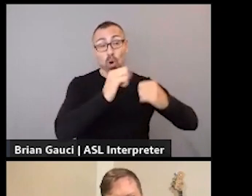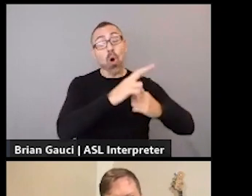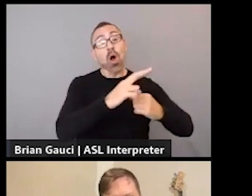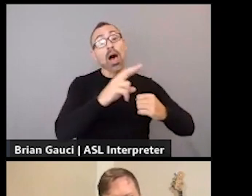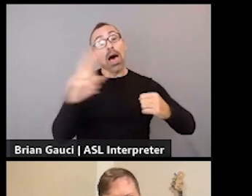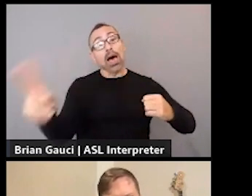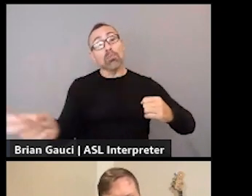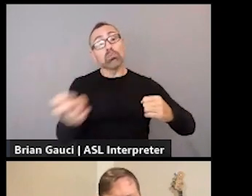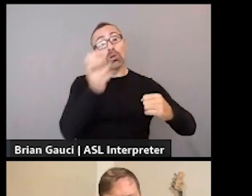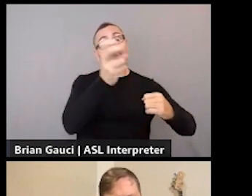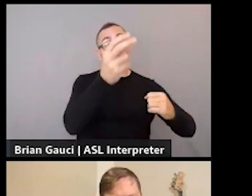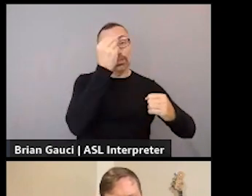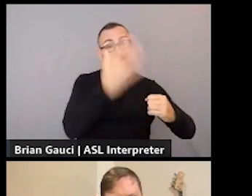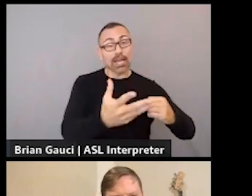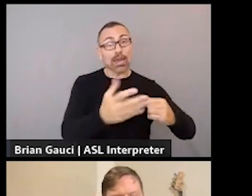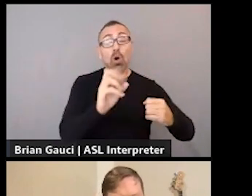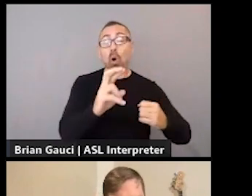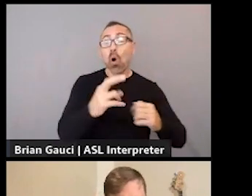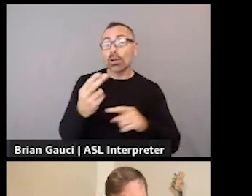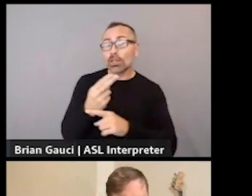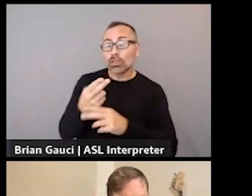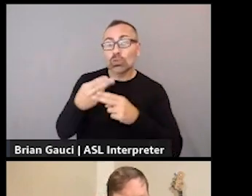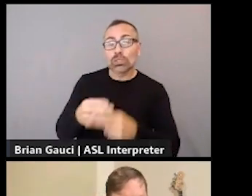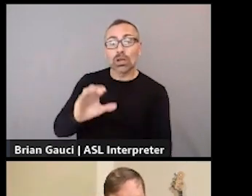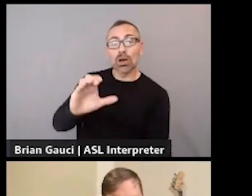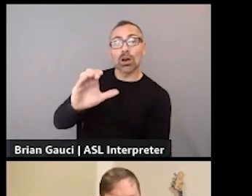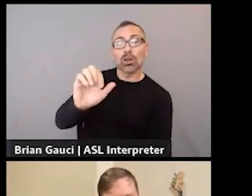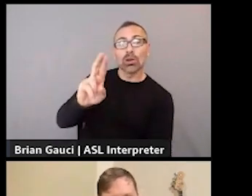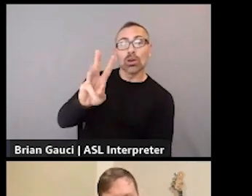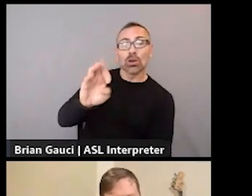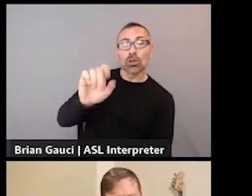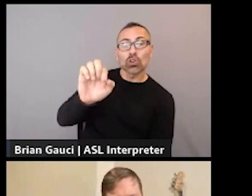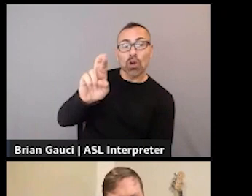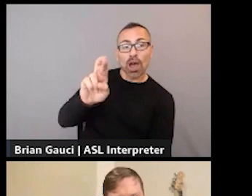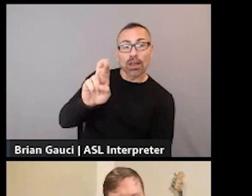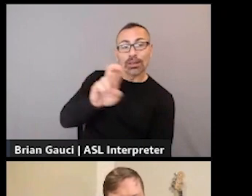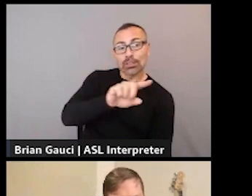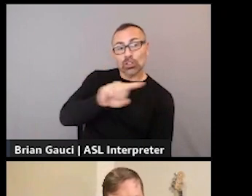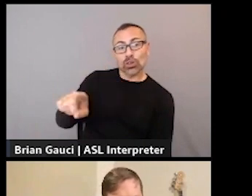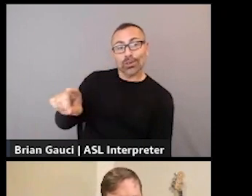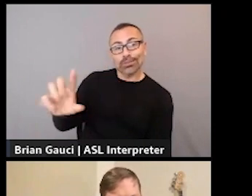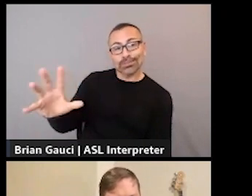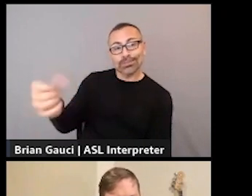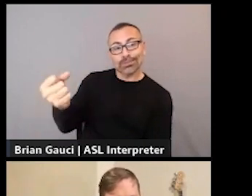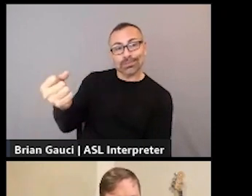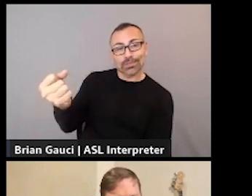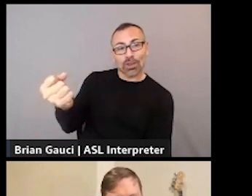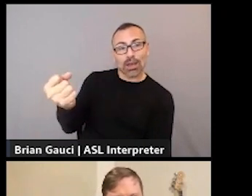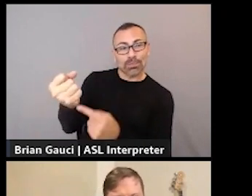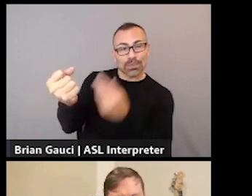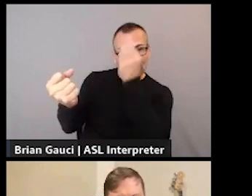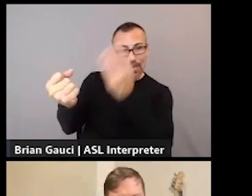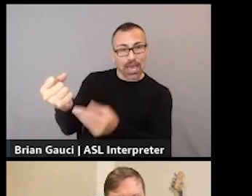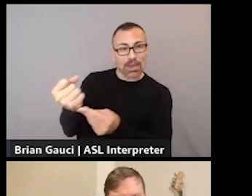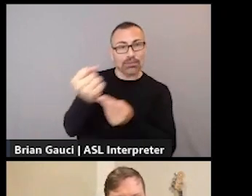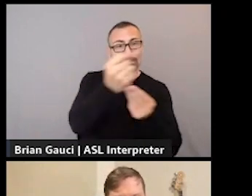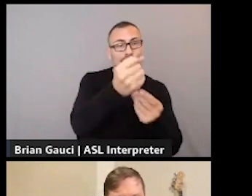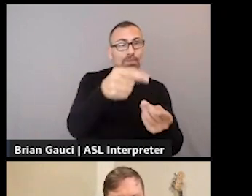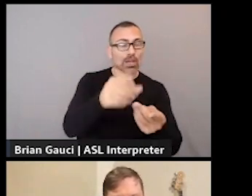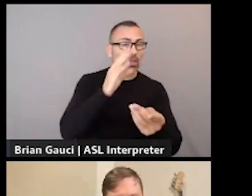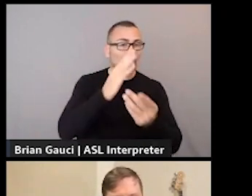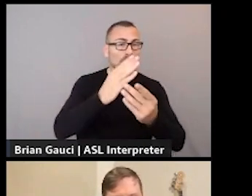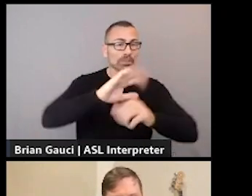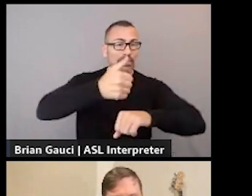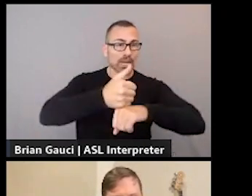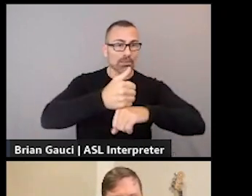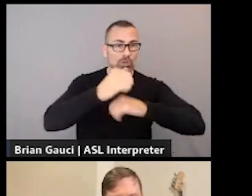can use what's called a crawler to go out, grab the data, and then have that define your structure in your metadata table.